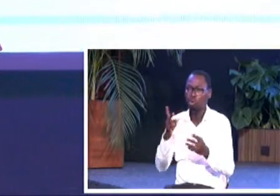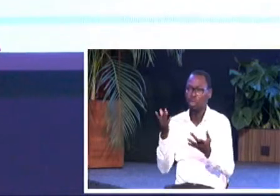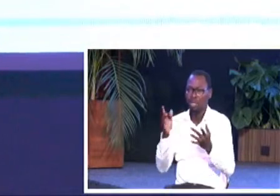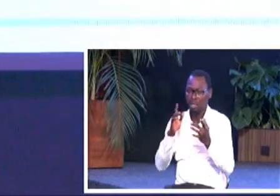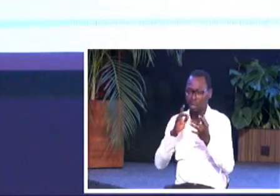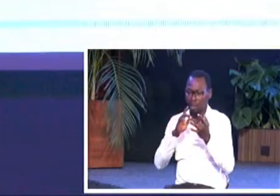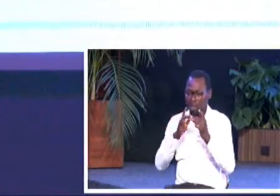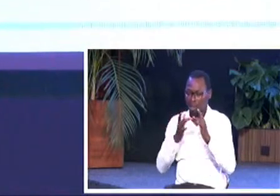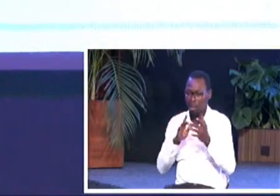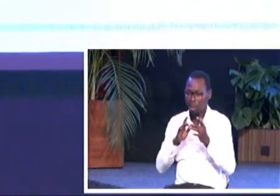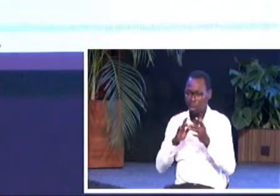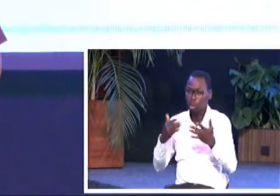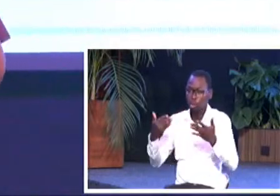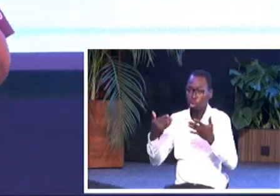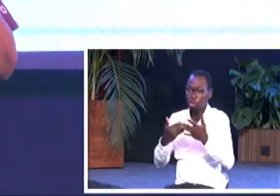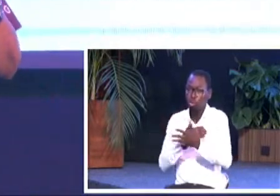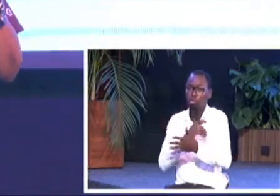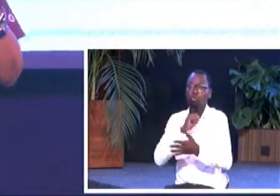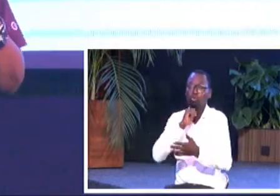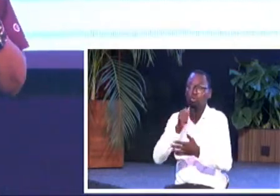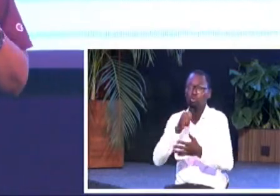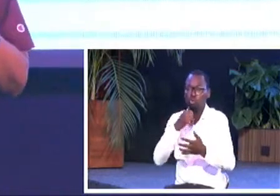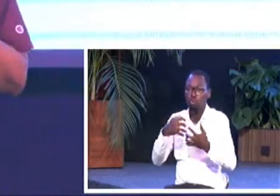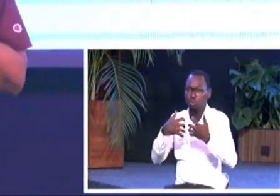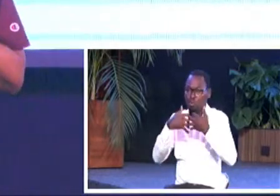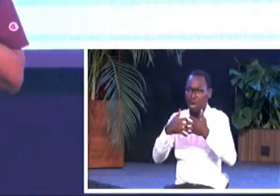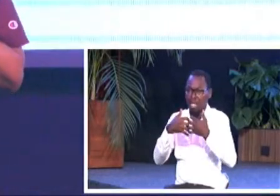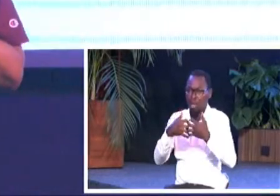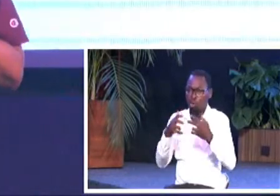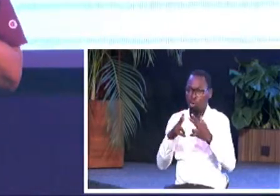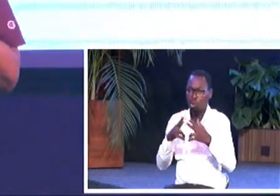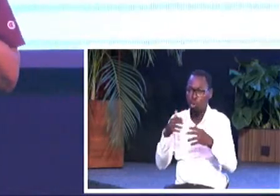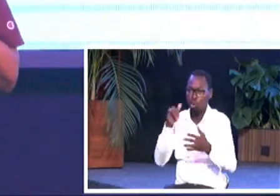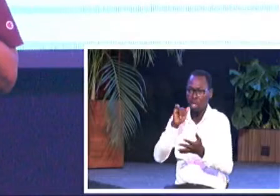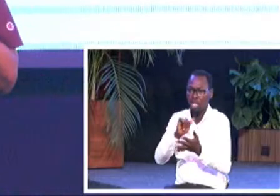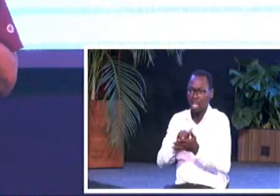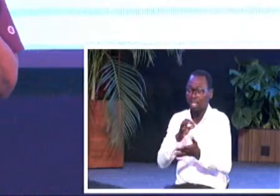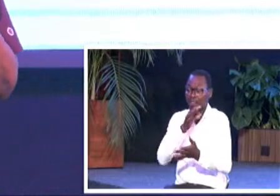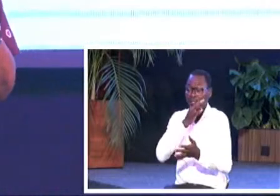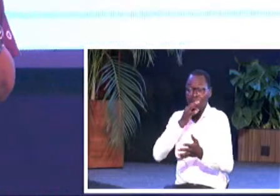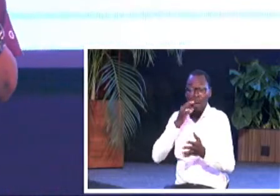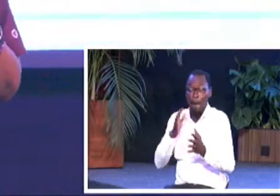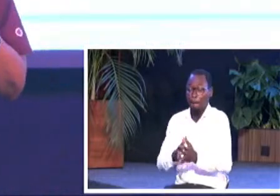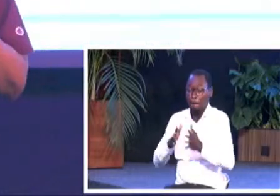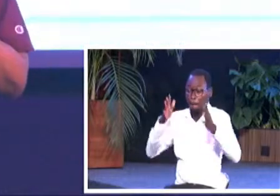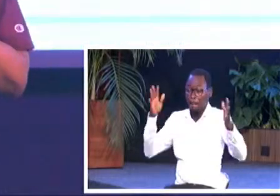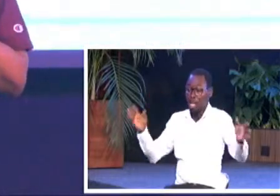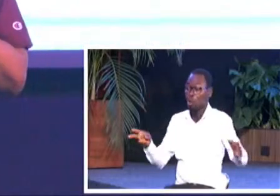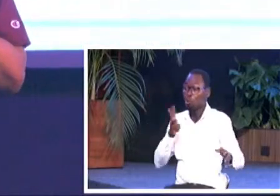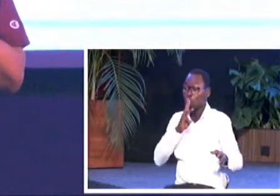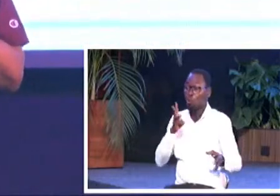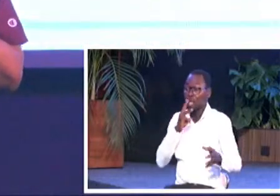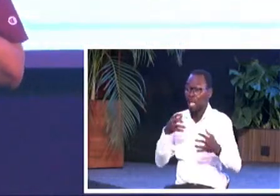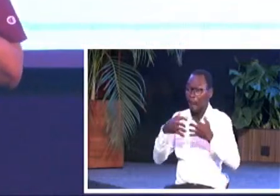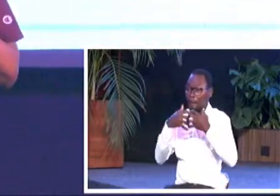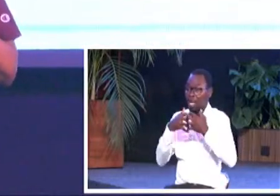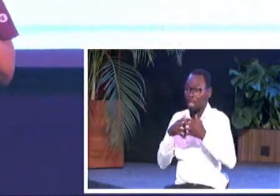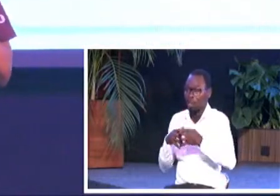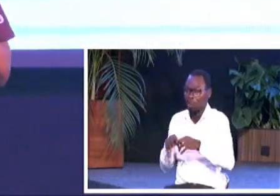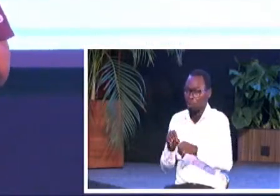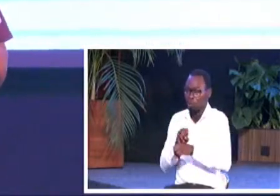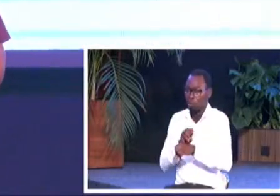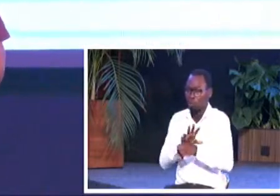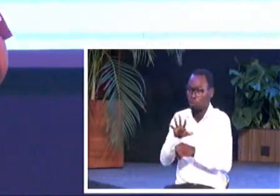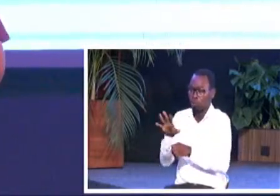modern equipment to enable volumes, irrigation for dry season, and plan for